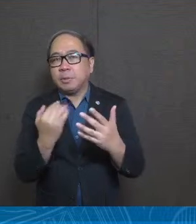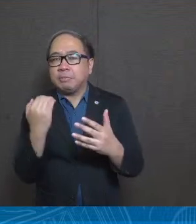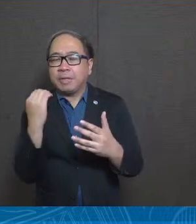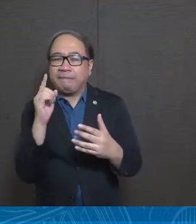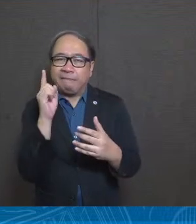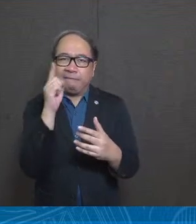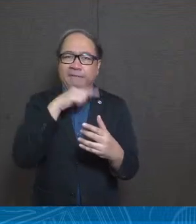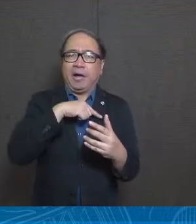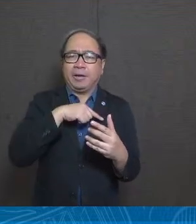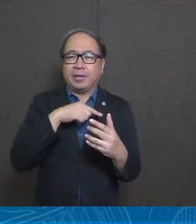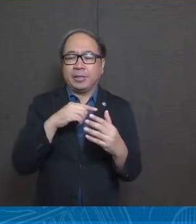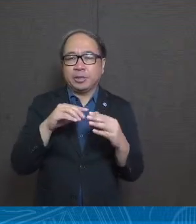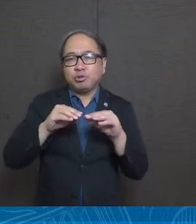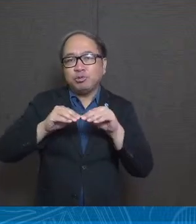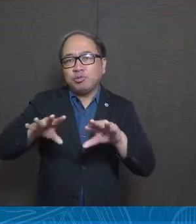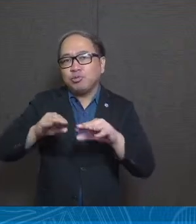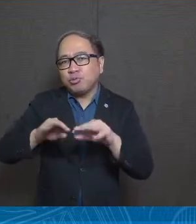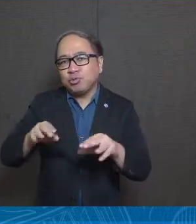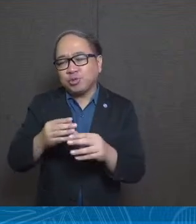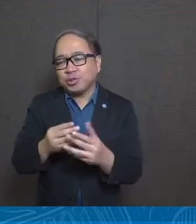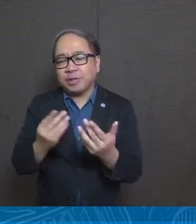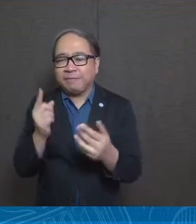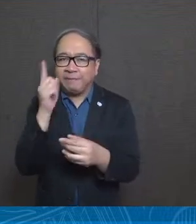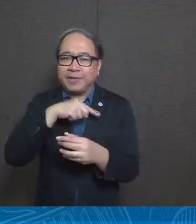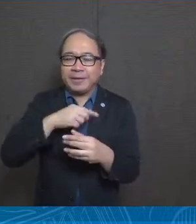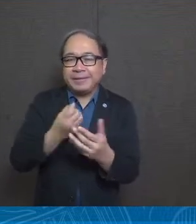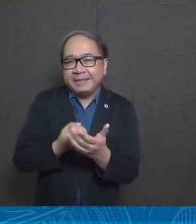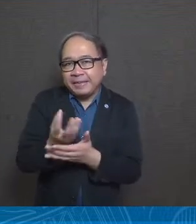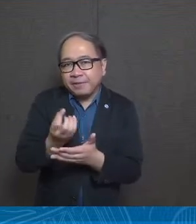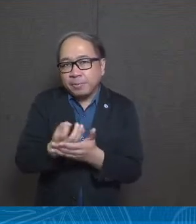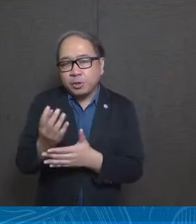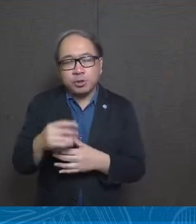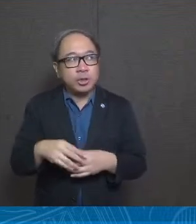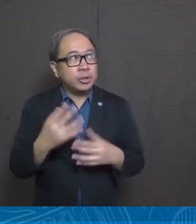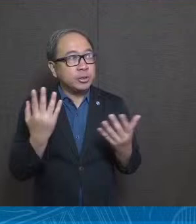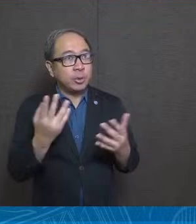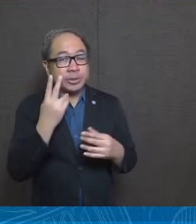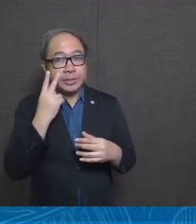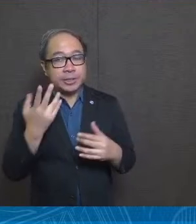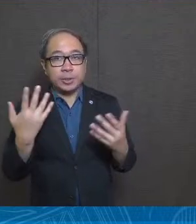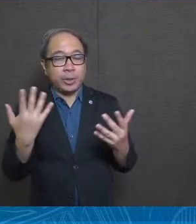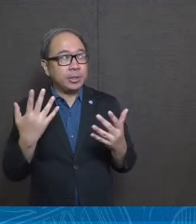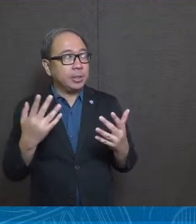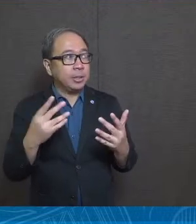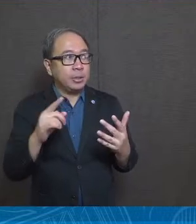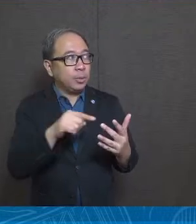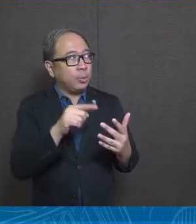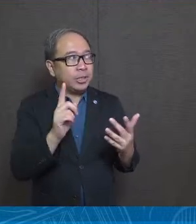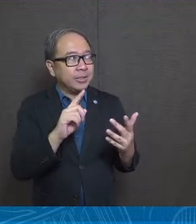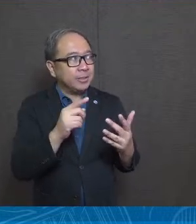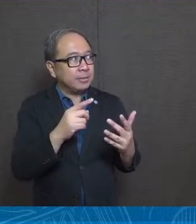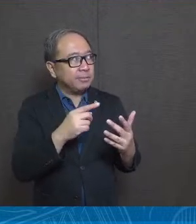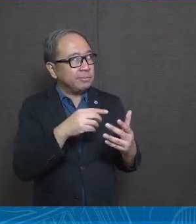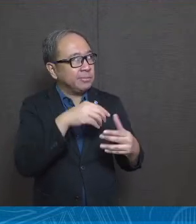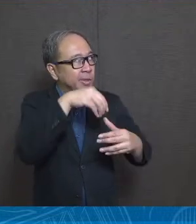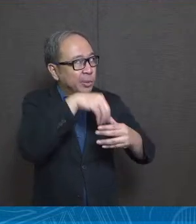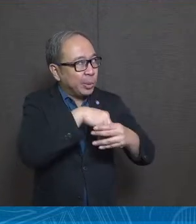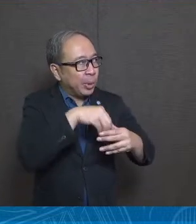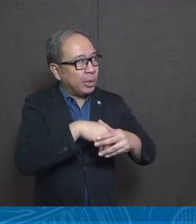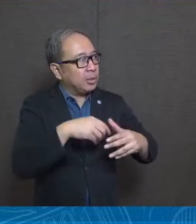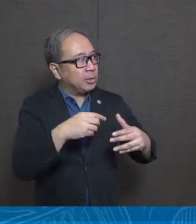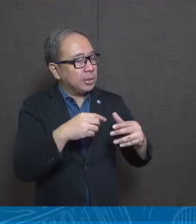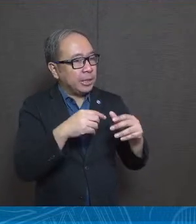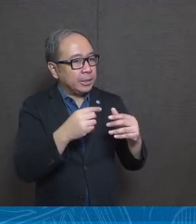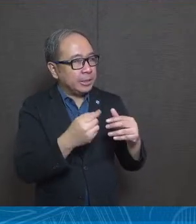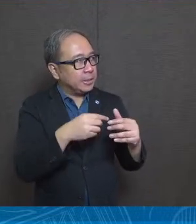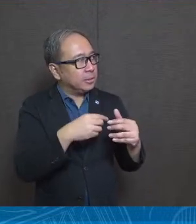one is the natural language analysis. So we analyze the sentences on the post and check the words, what kind of the words inside. And another one is